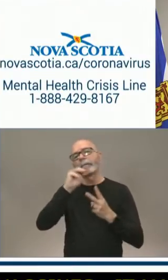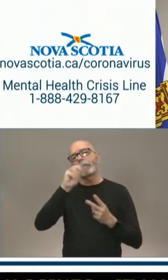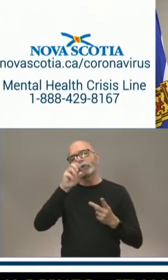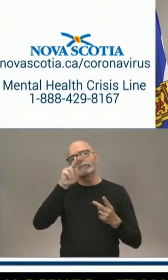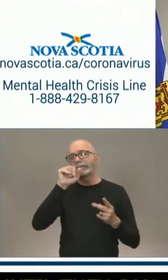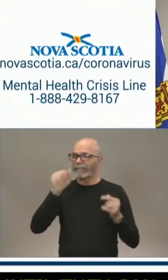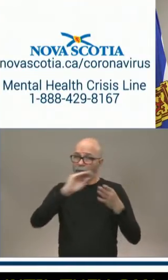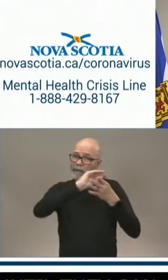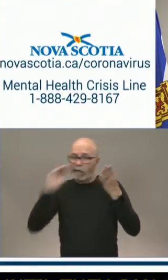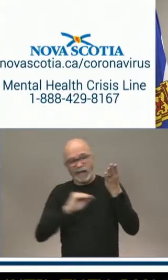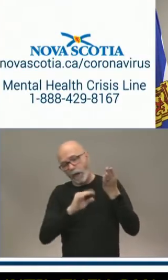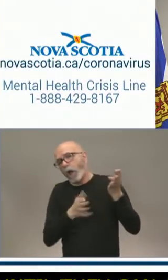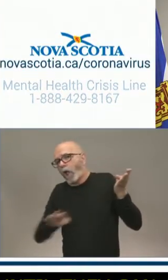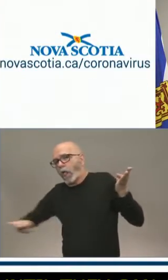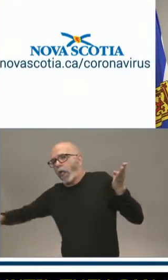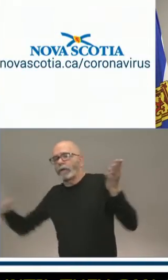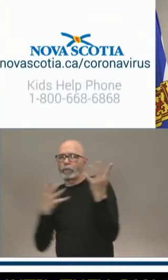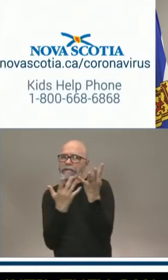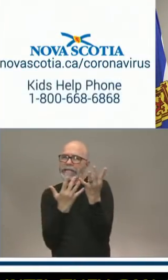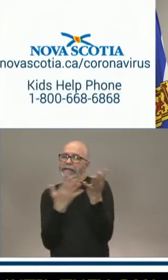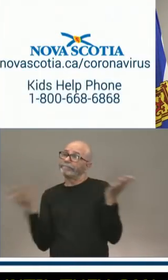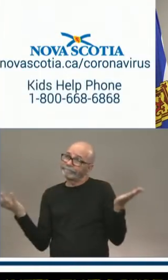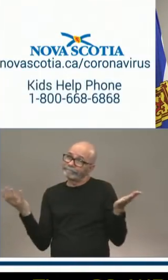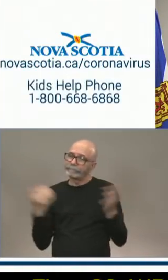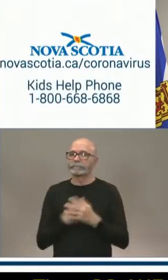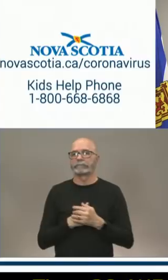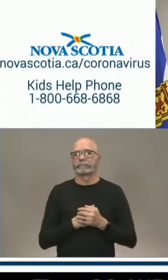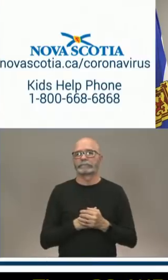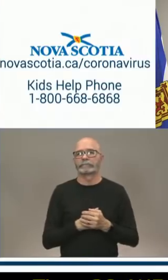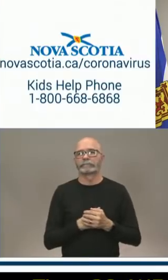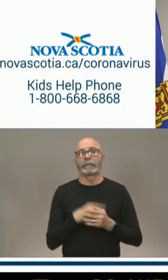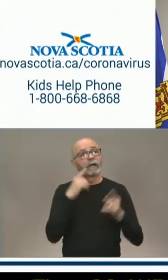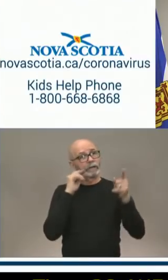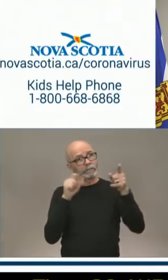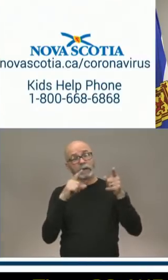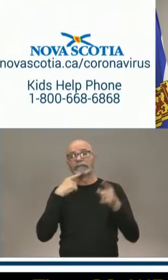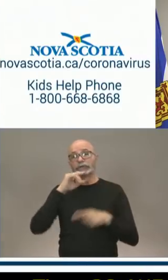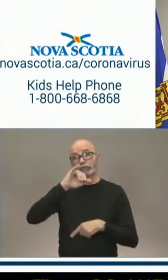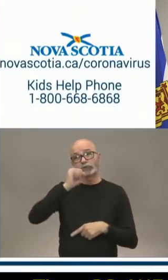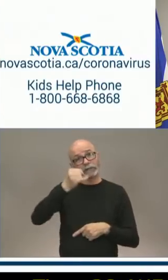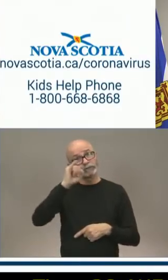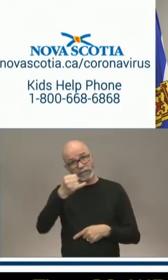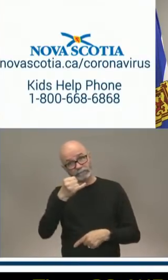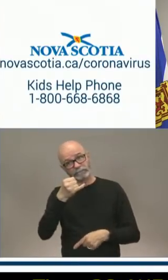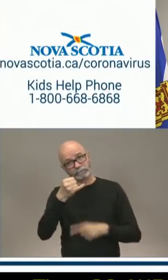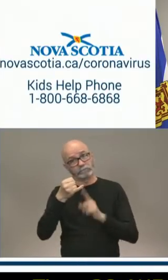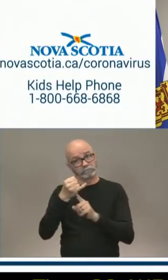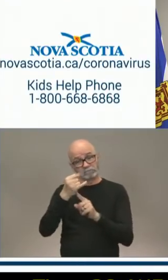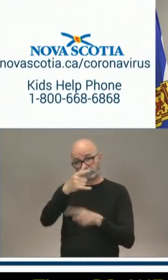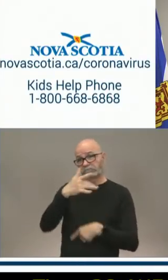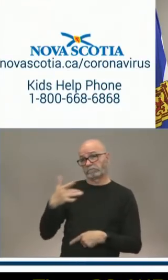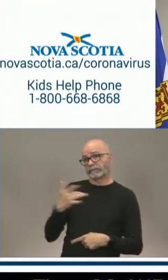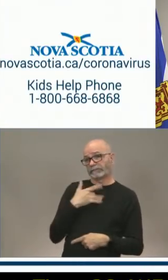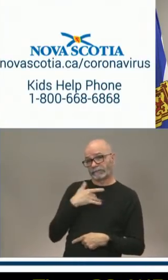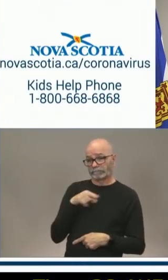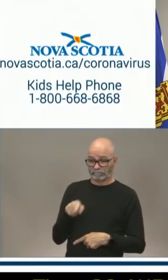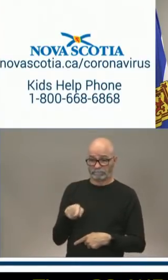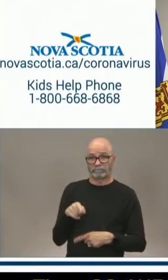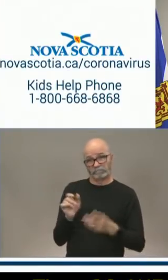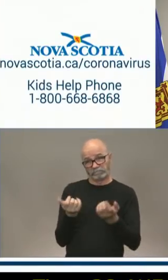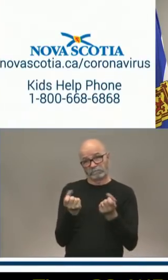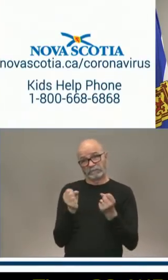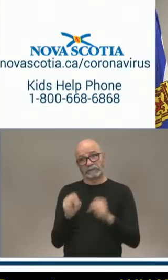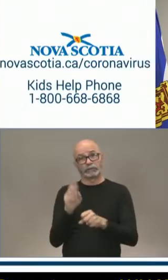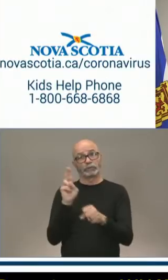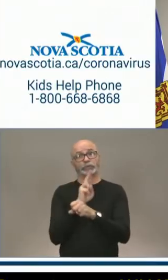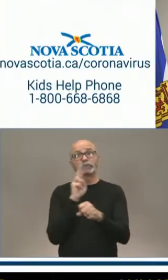Johnson & Johnson, do you expect this to be administered also in doctors and pharmacies? Is this something that we can use on our older